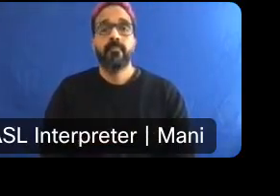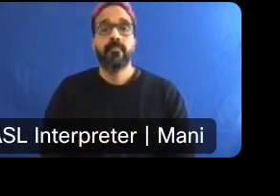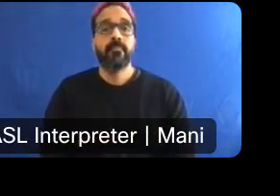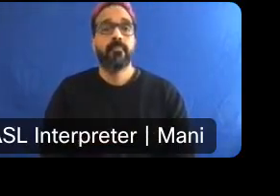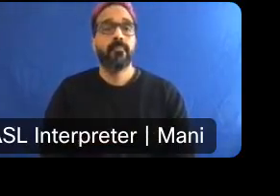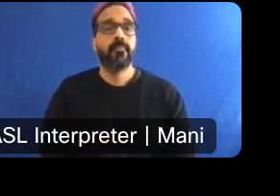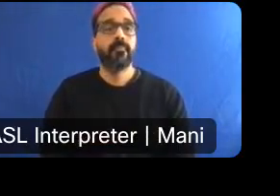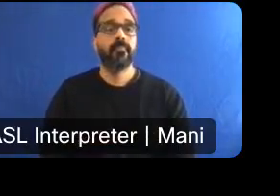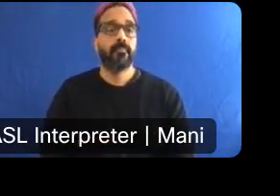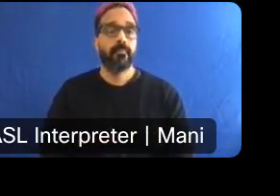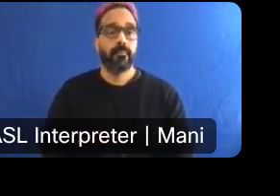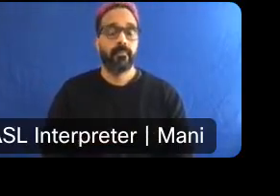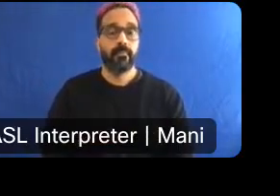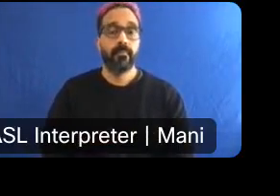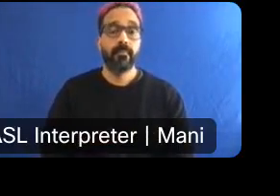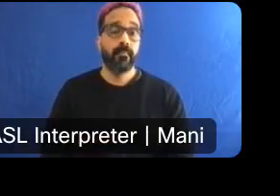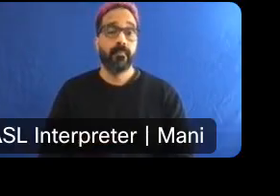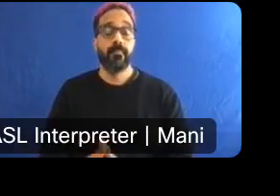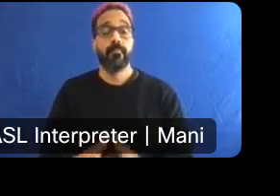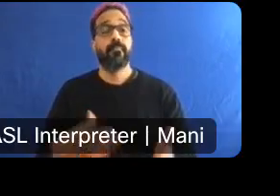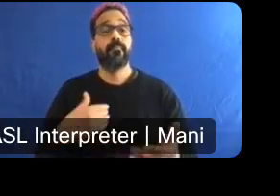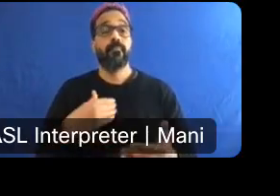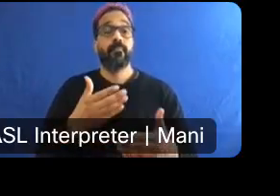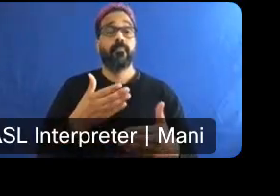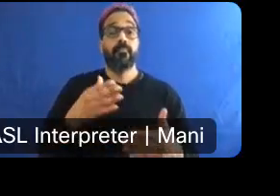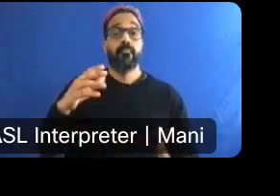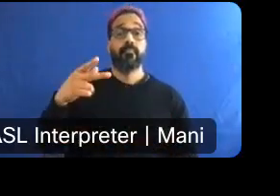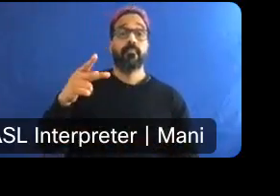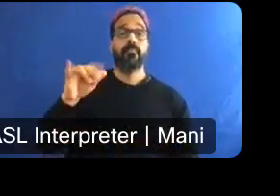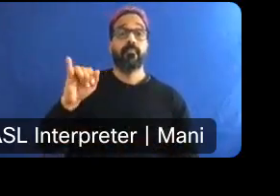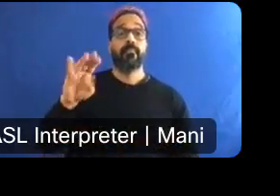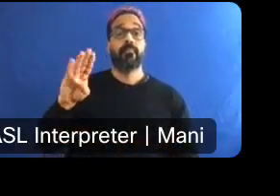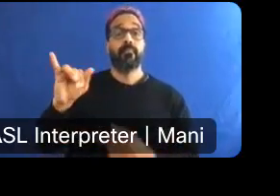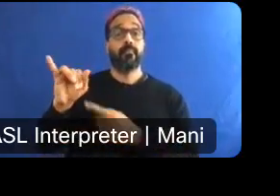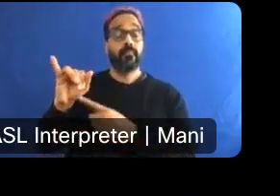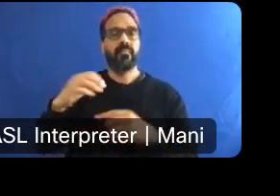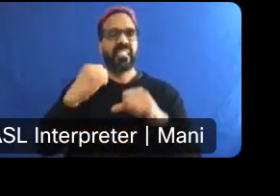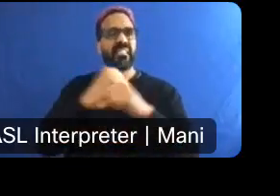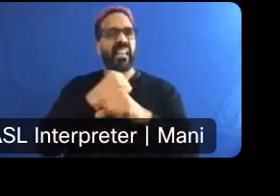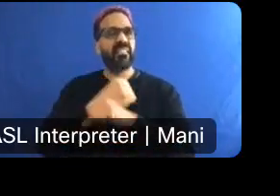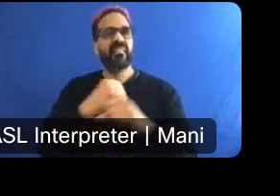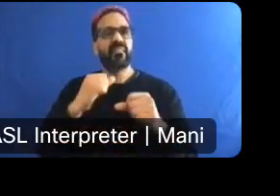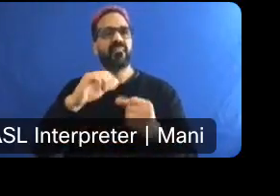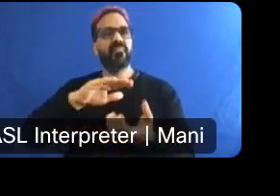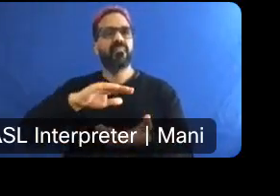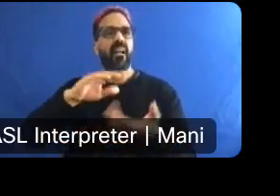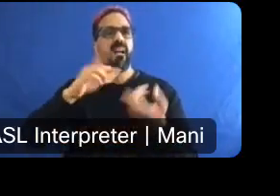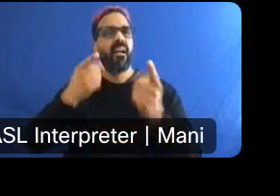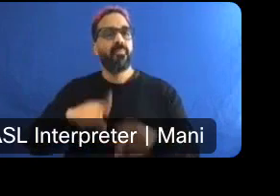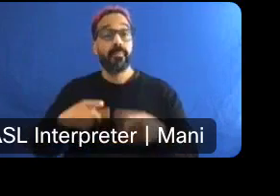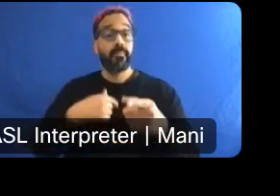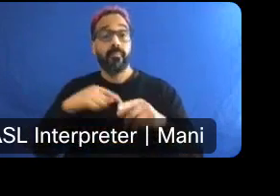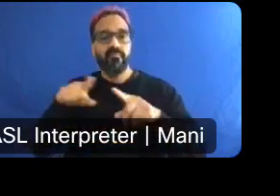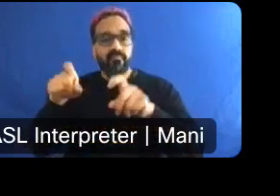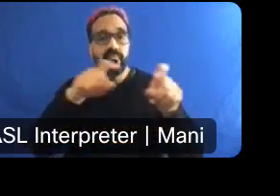For statistics of partner-inflicted brain injury, in a survey of 49 survivors that was